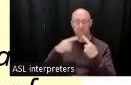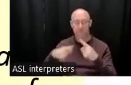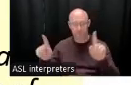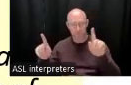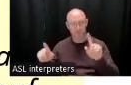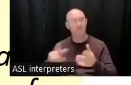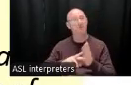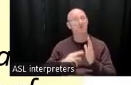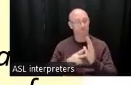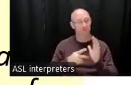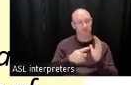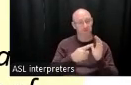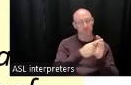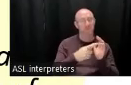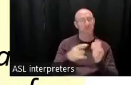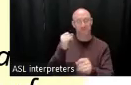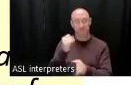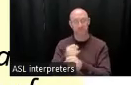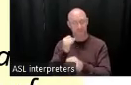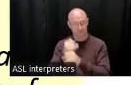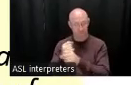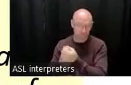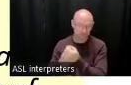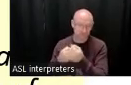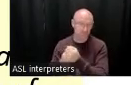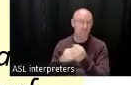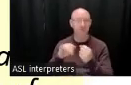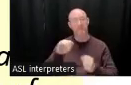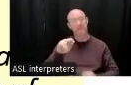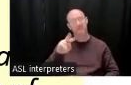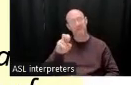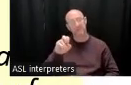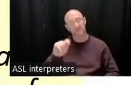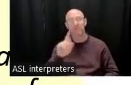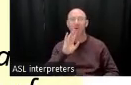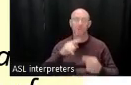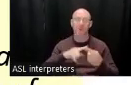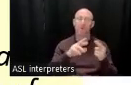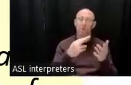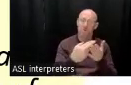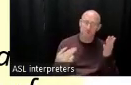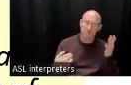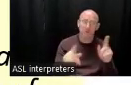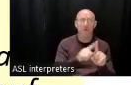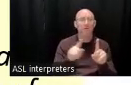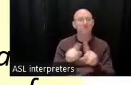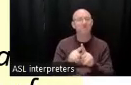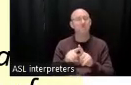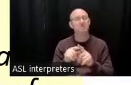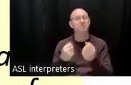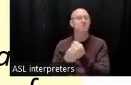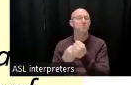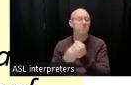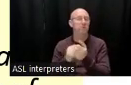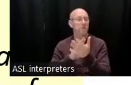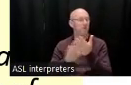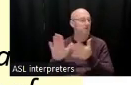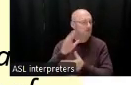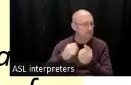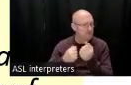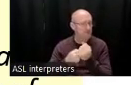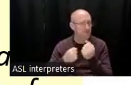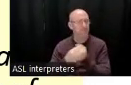wondering about that institutional investment, they're asking about resources. But also various types of support. So collegial support, are